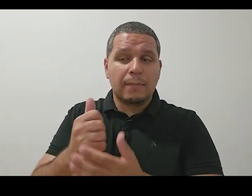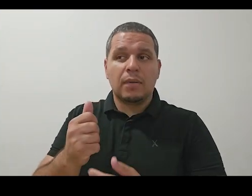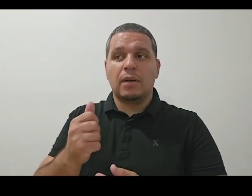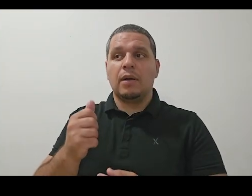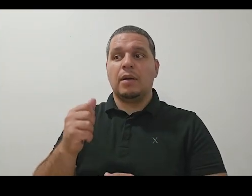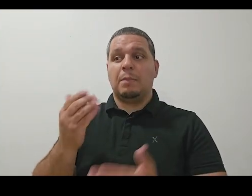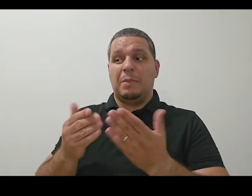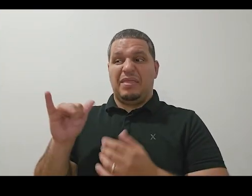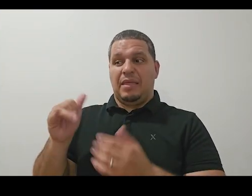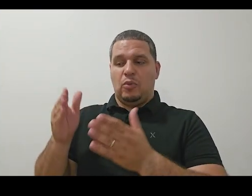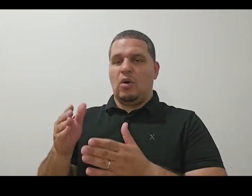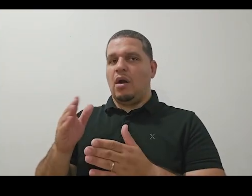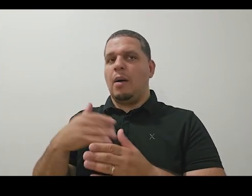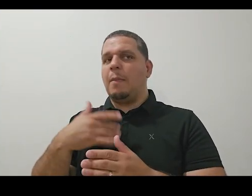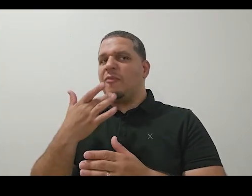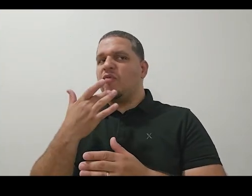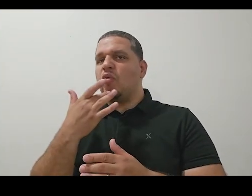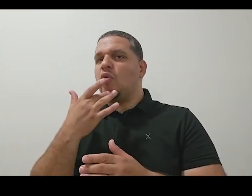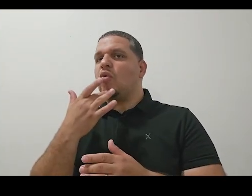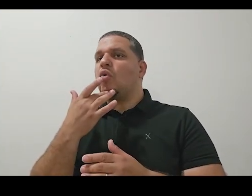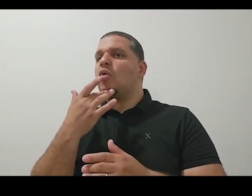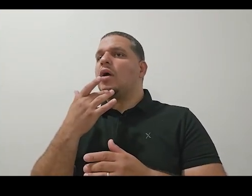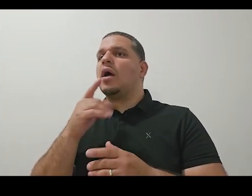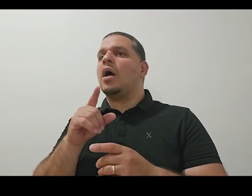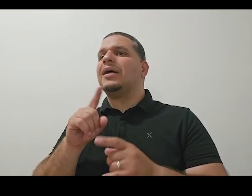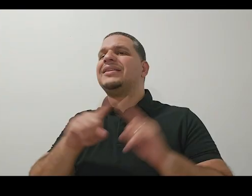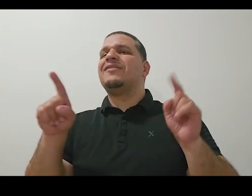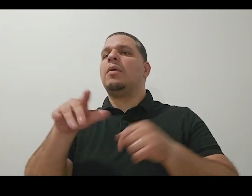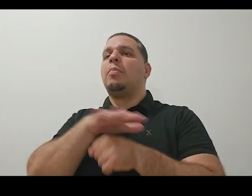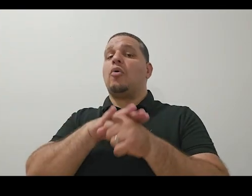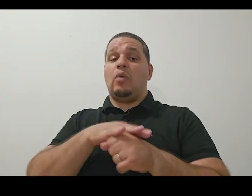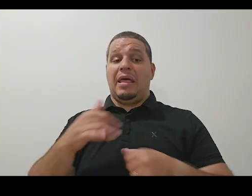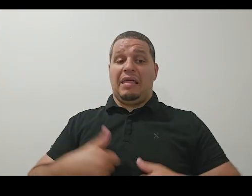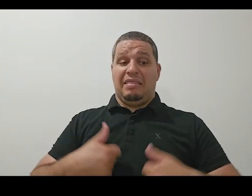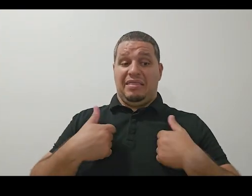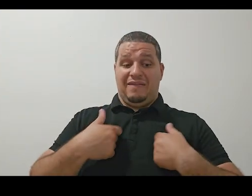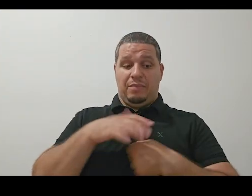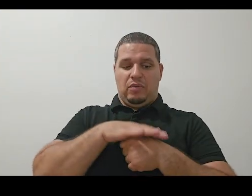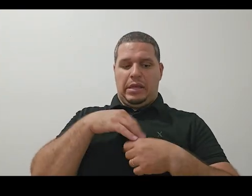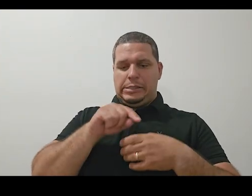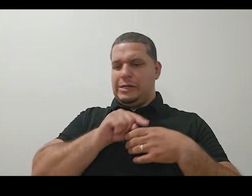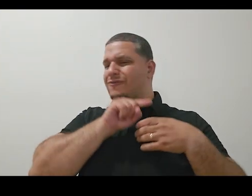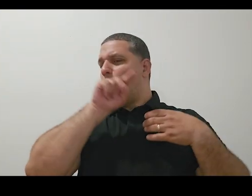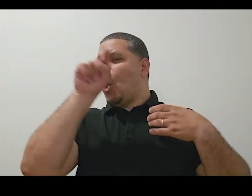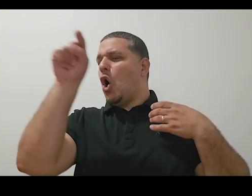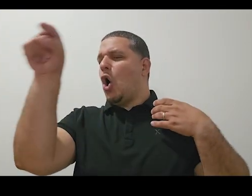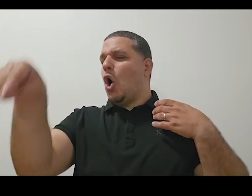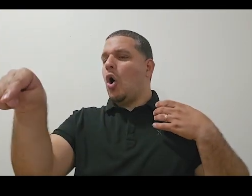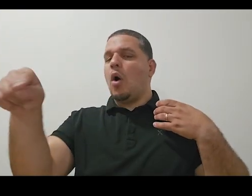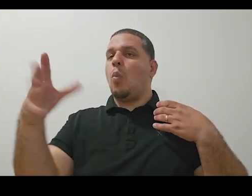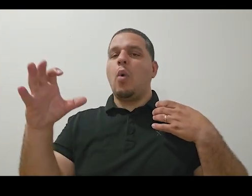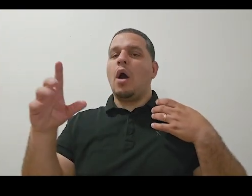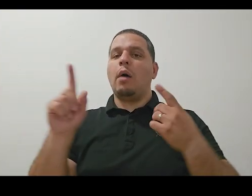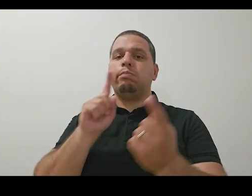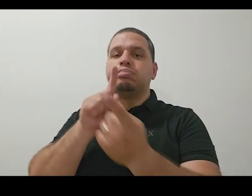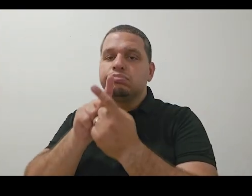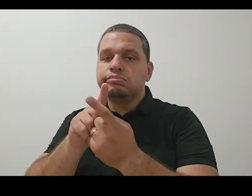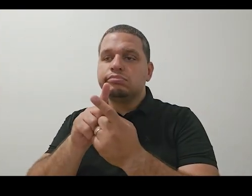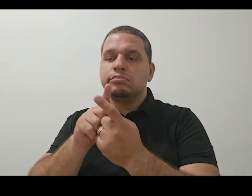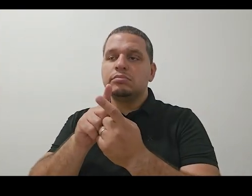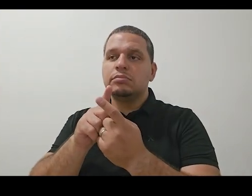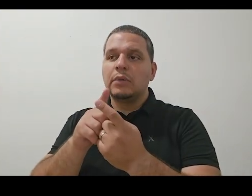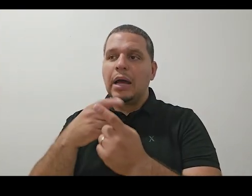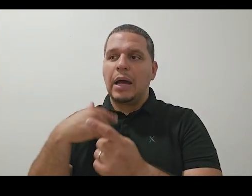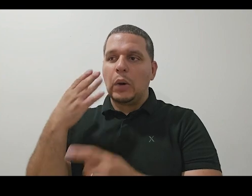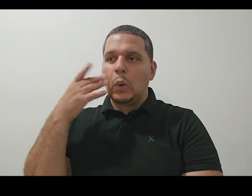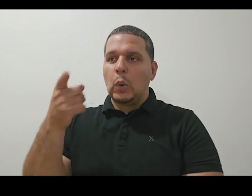he or she may want to go to an office that's in another borough so that they don't run into anybody they know, just